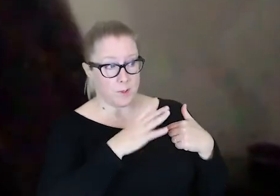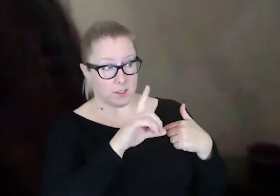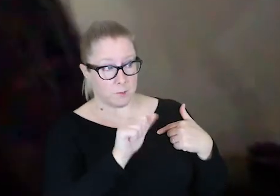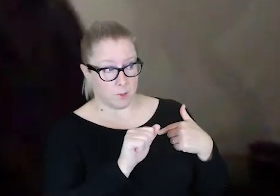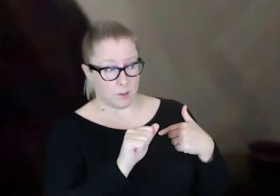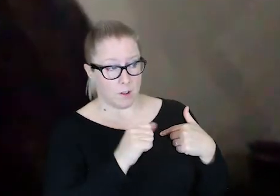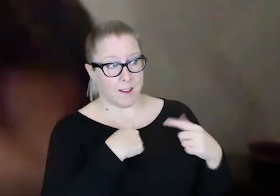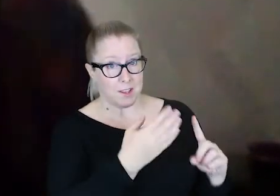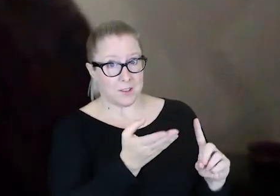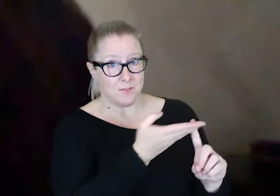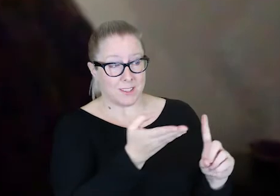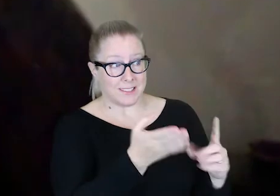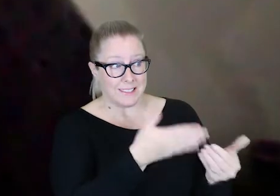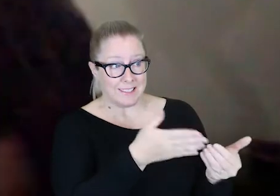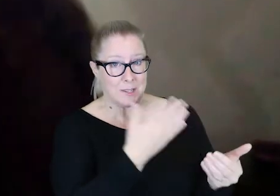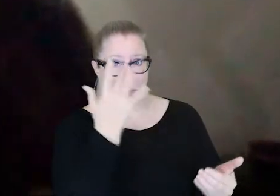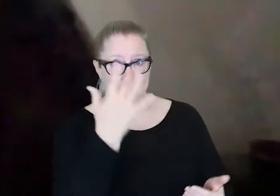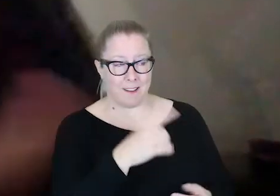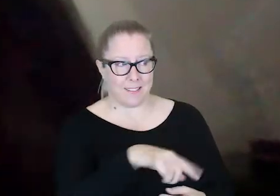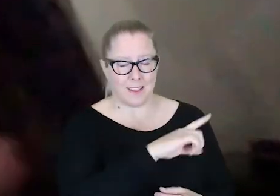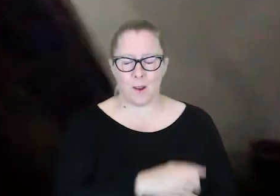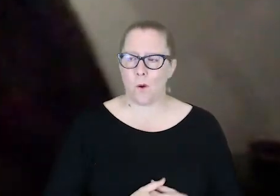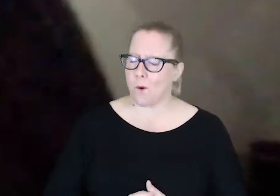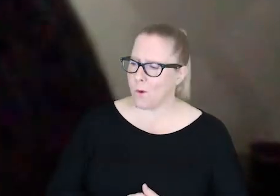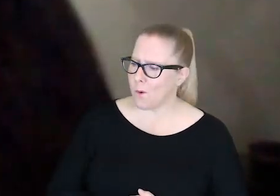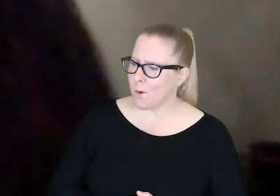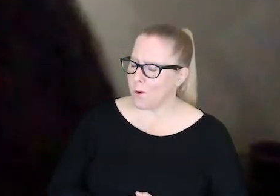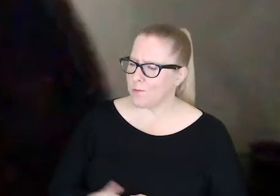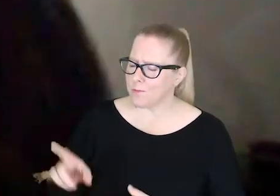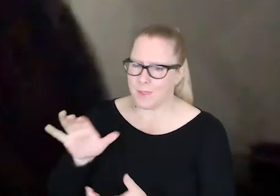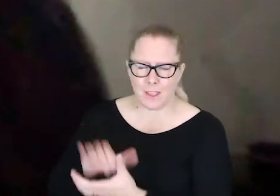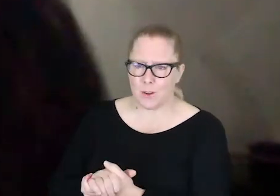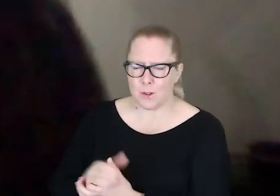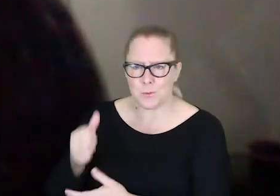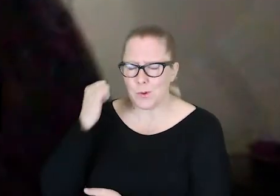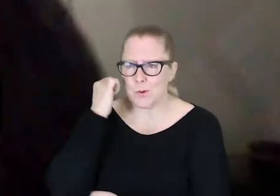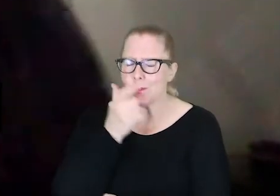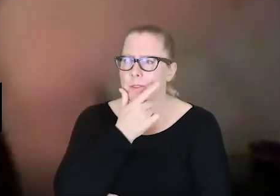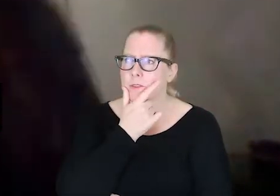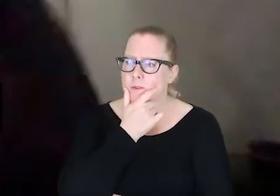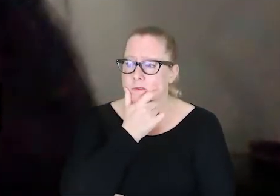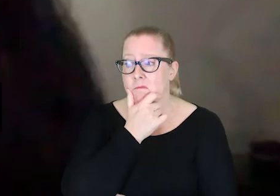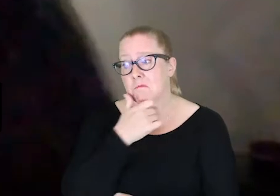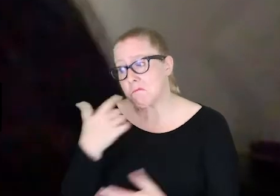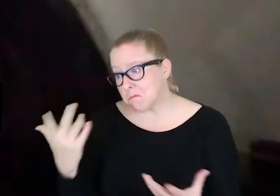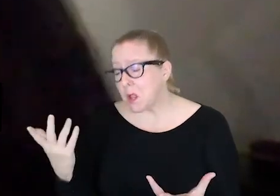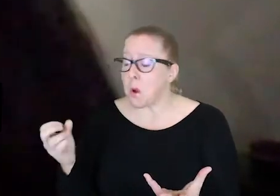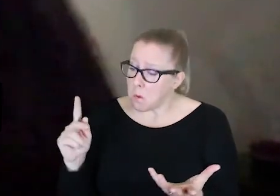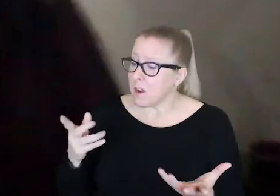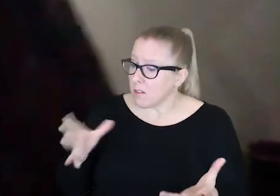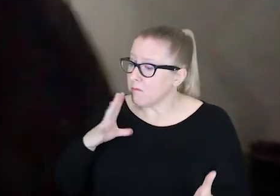with disability I convinced my parents very easily because they thought like, okay, she's not going to